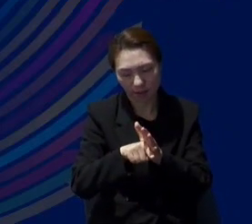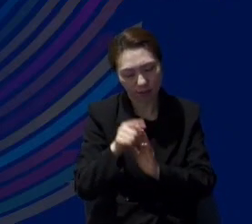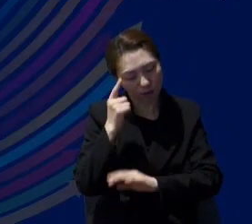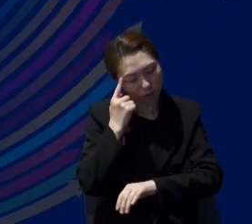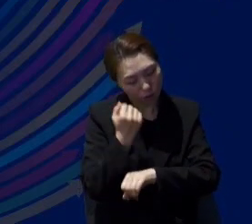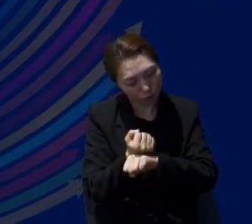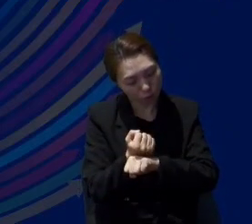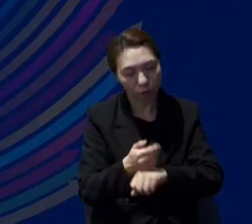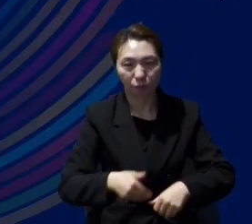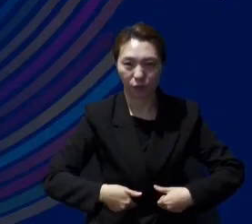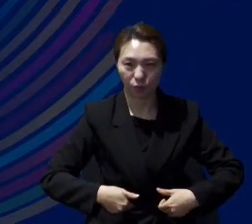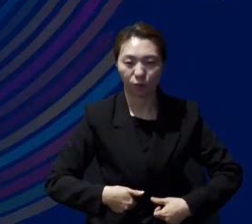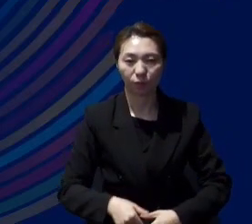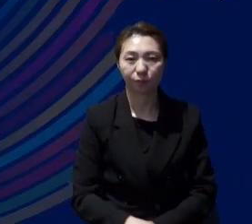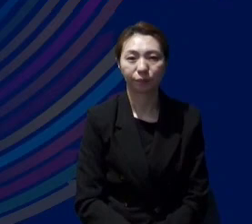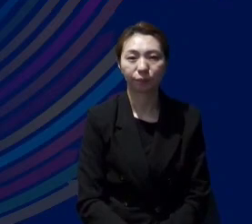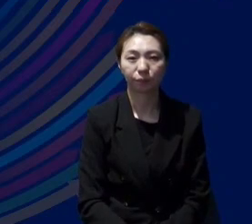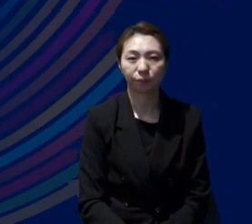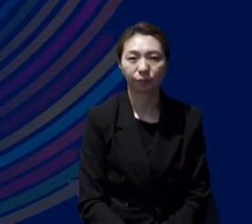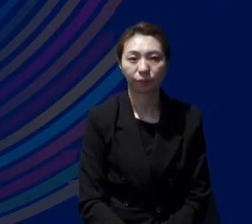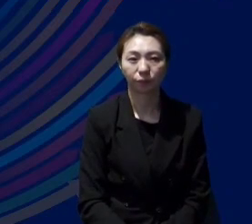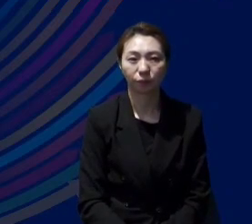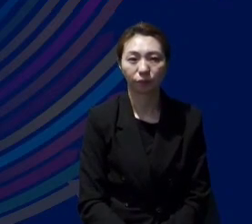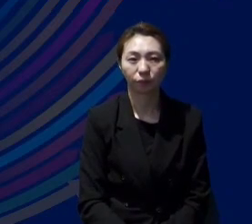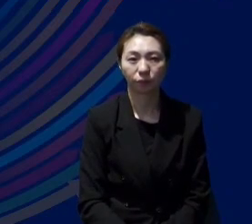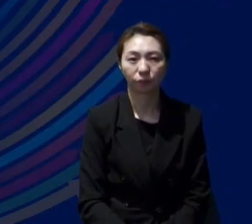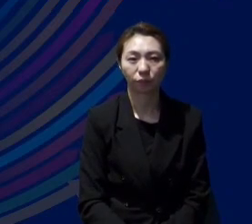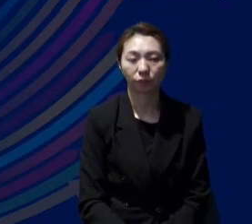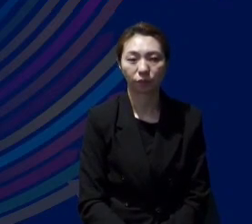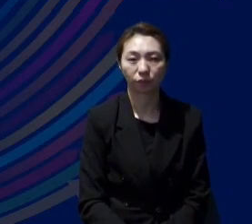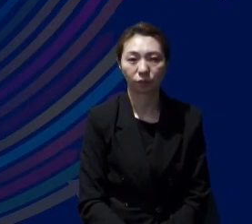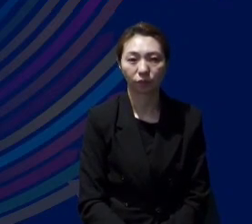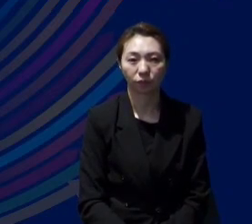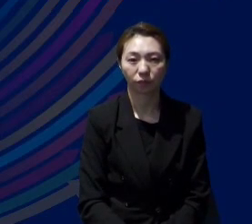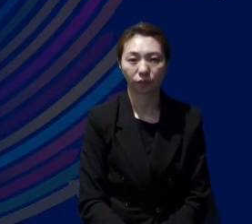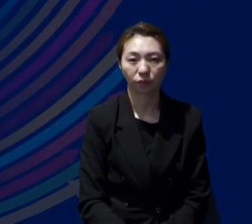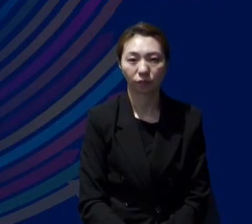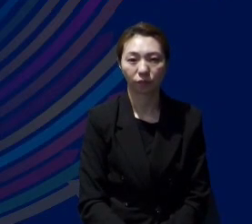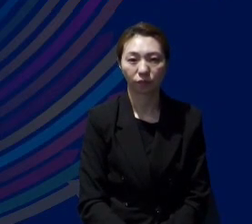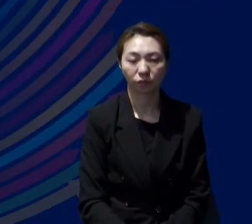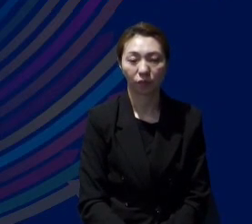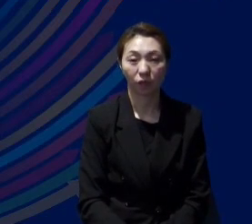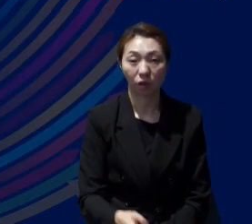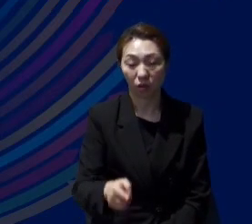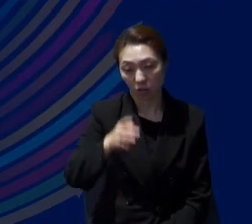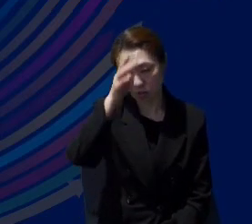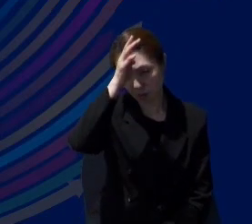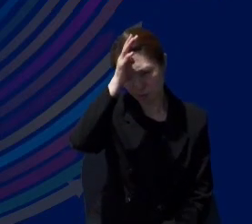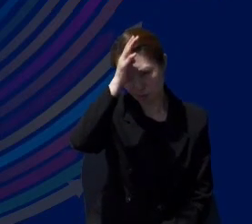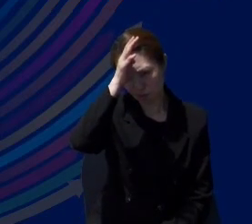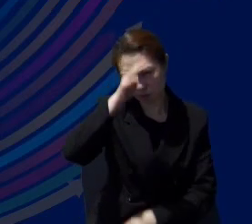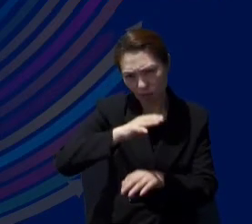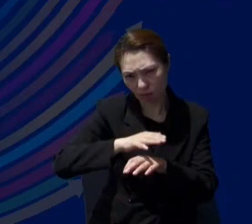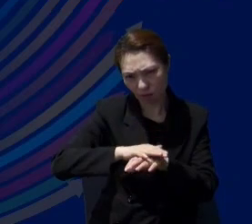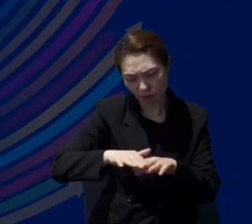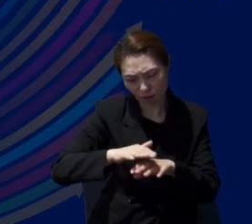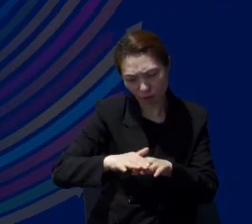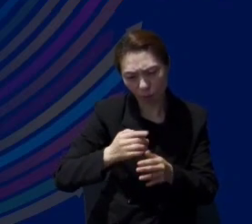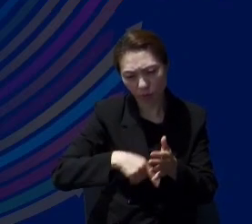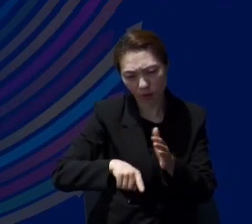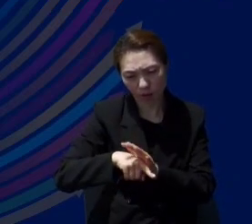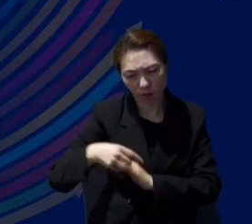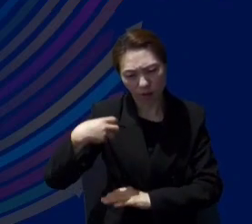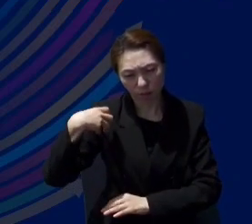disease study. We estimate the disease burden in South Korea. So we also